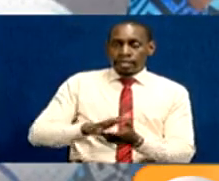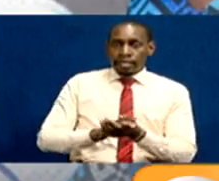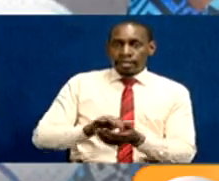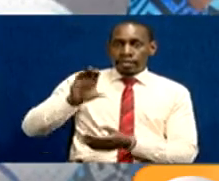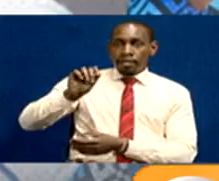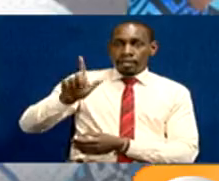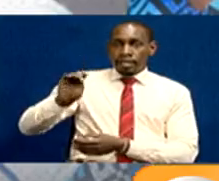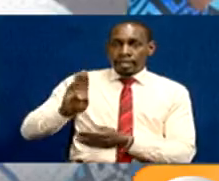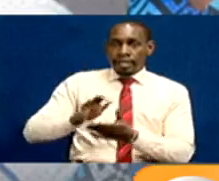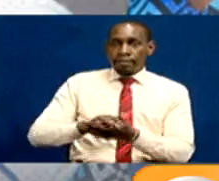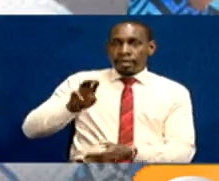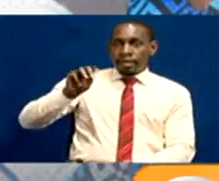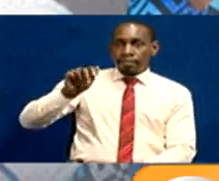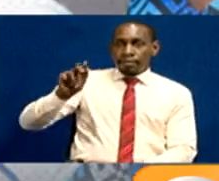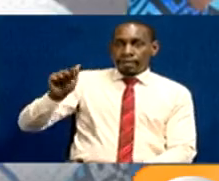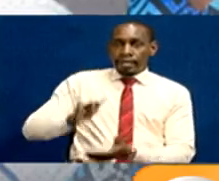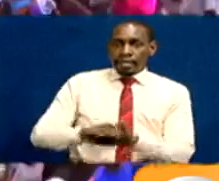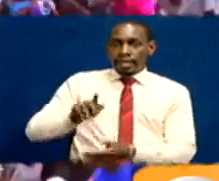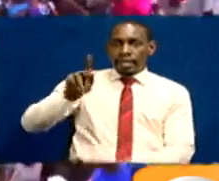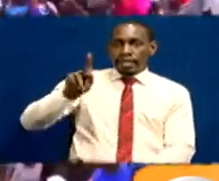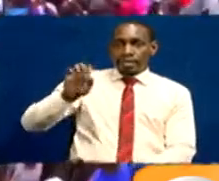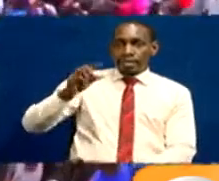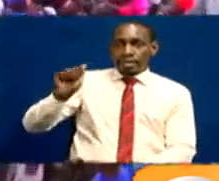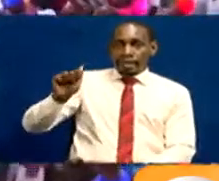Amisi, Maina Kamanda and Kanini Kega.